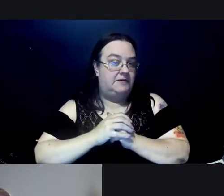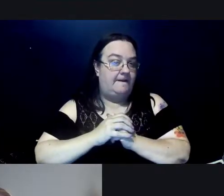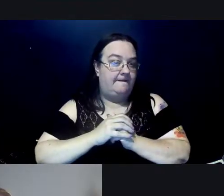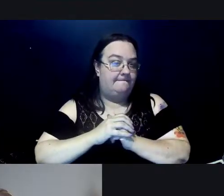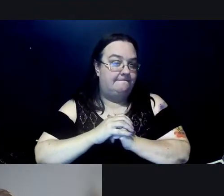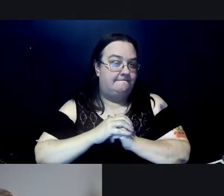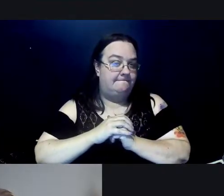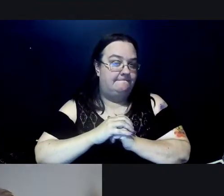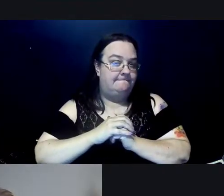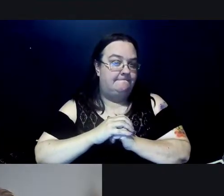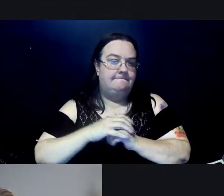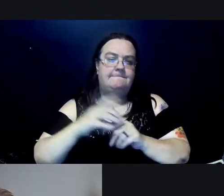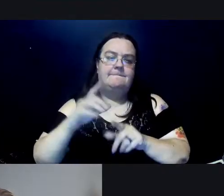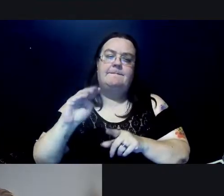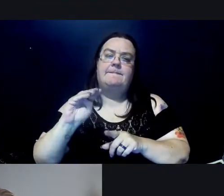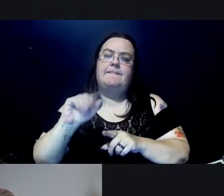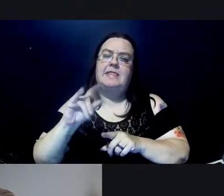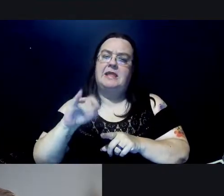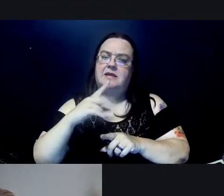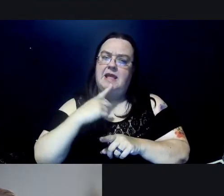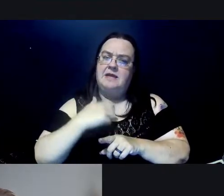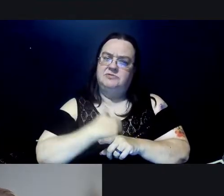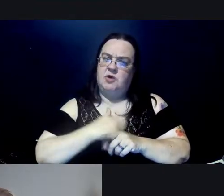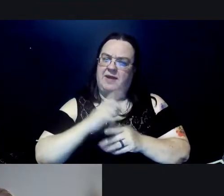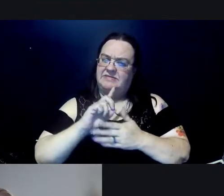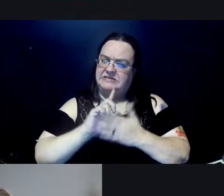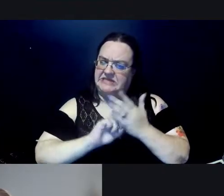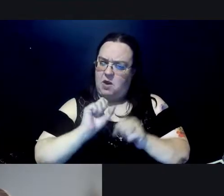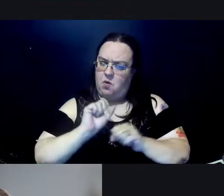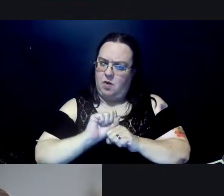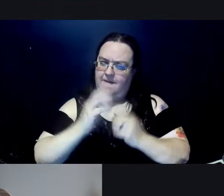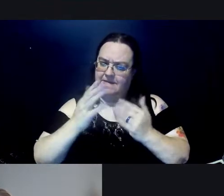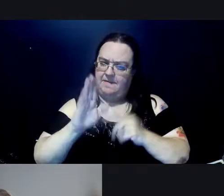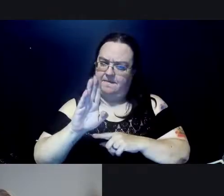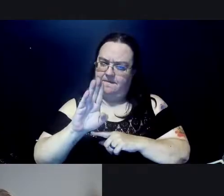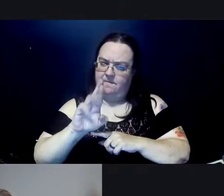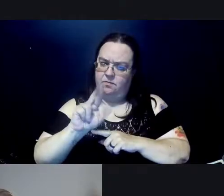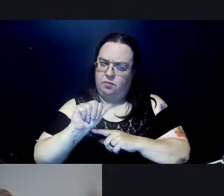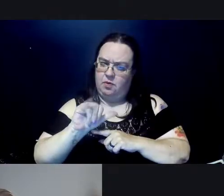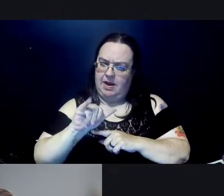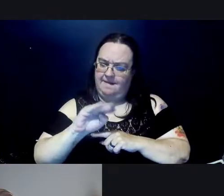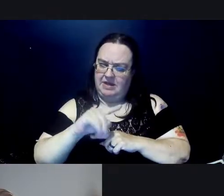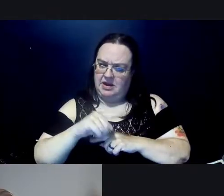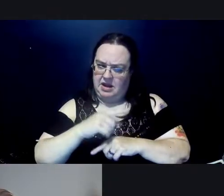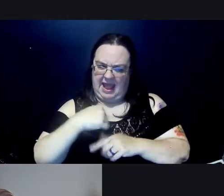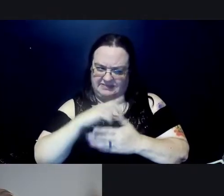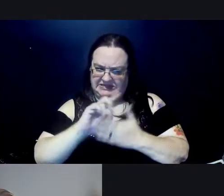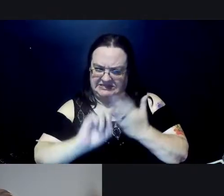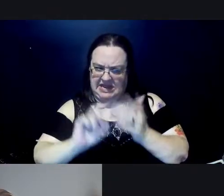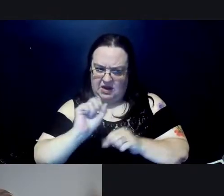I'm sorry, there's design work. Maybe Mr. Brayman's going to clarify. There's design work that needs to happen in the high bays.